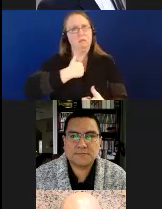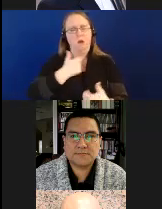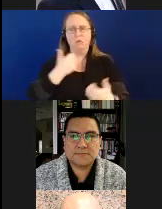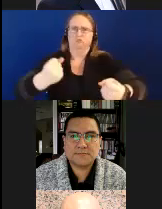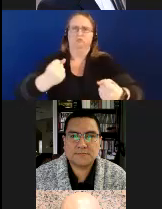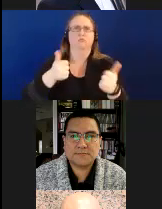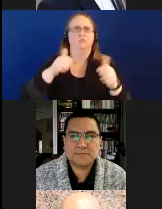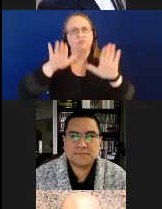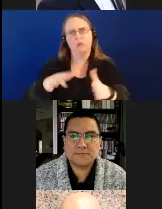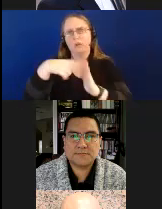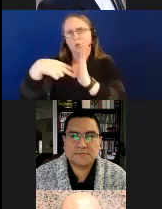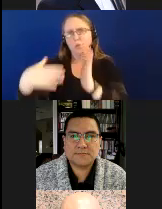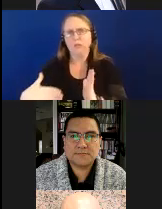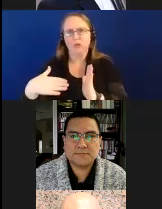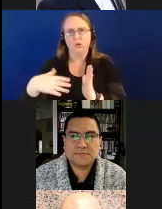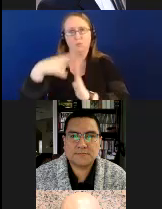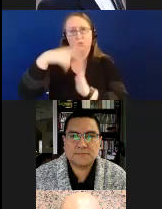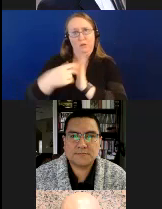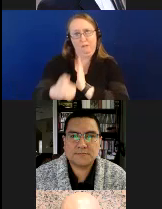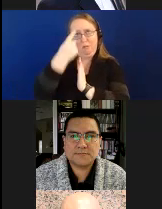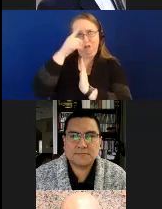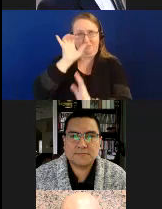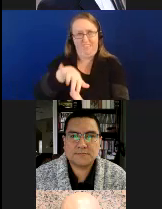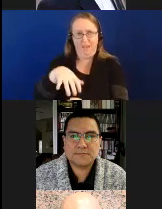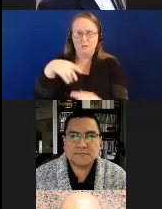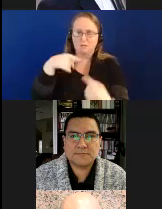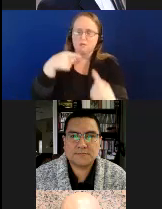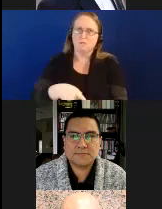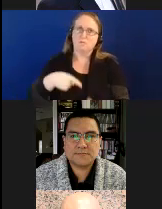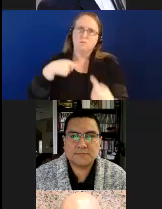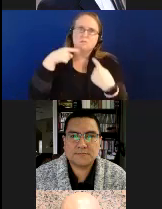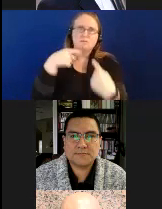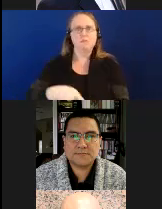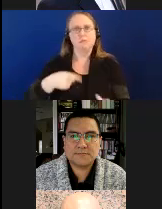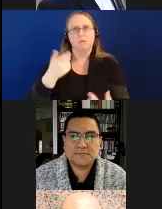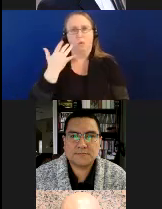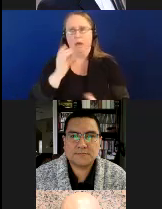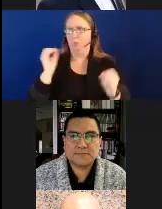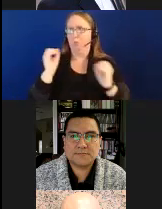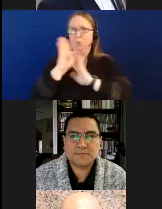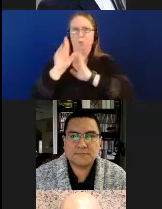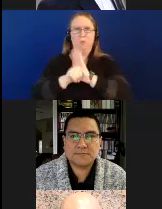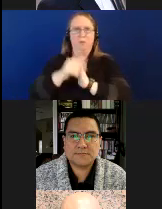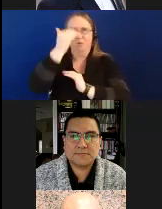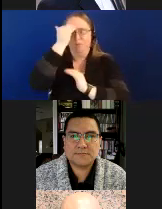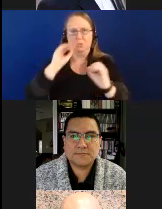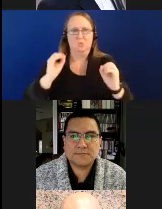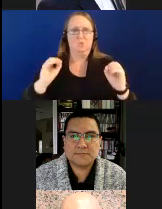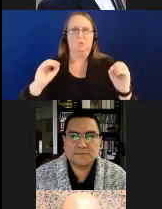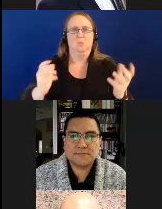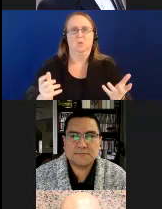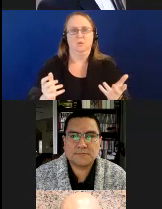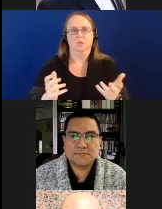strong reader. Reading comprehension of this is very difficult to me because I don't have the background knowledge. And so there's a ton